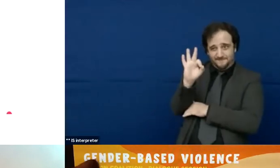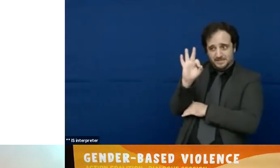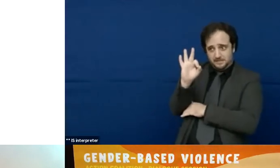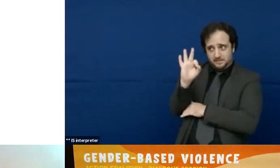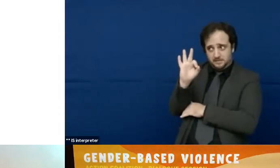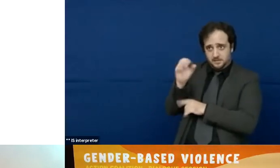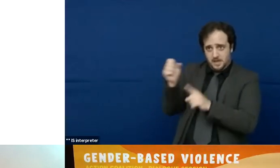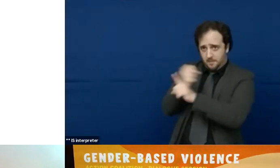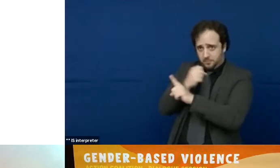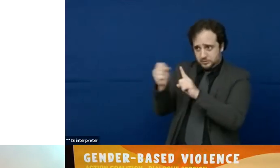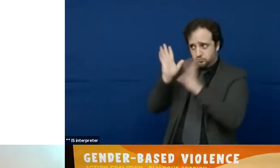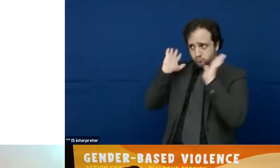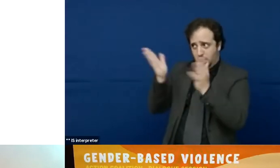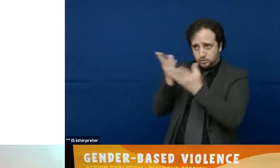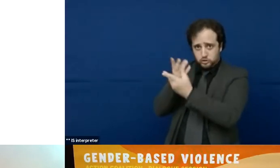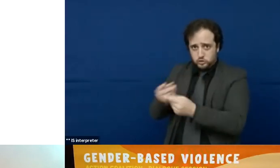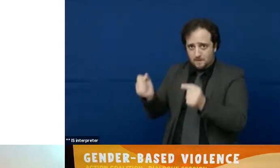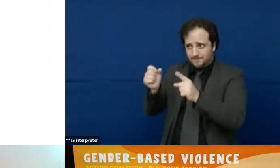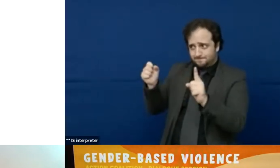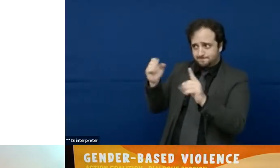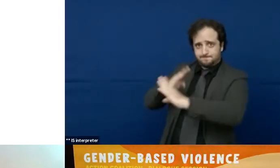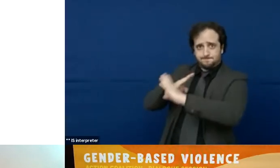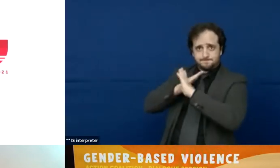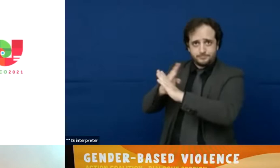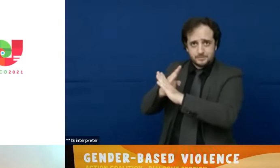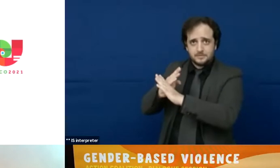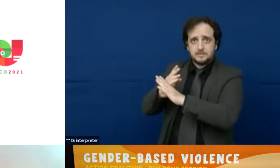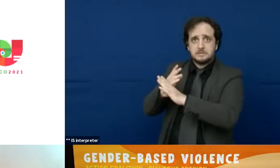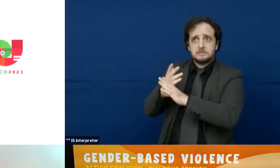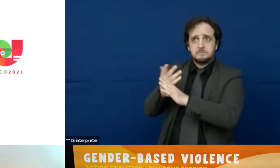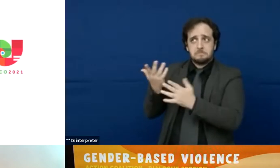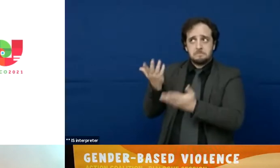this? Let's see what he had to share with us.